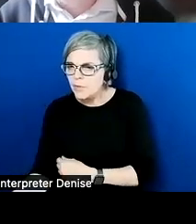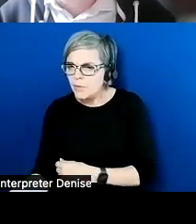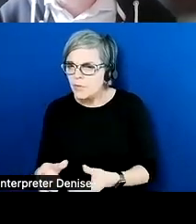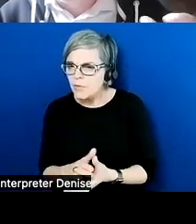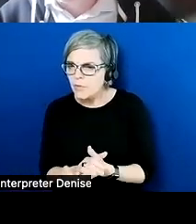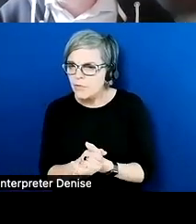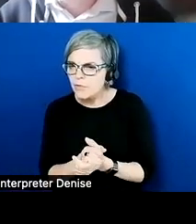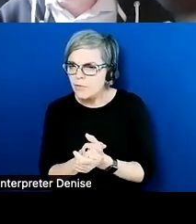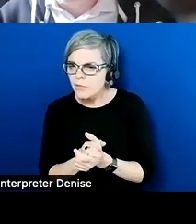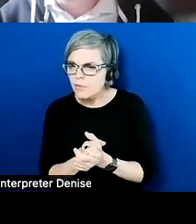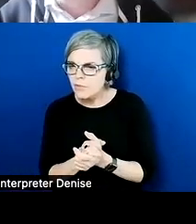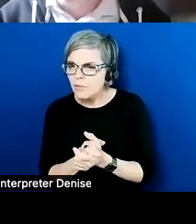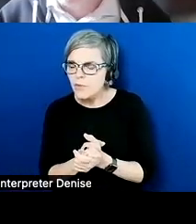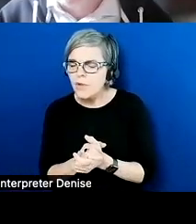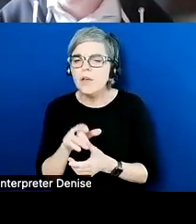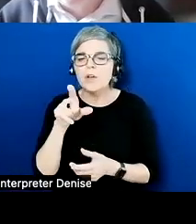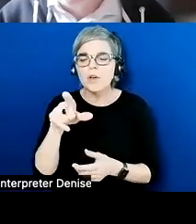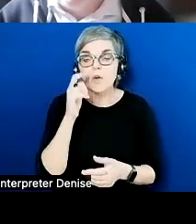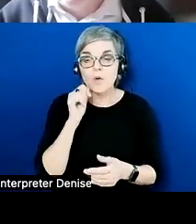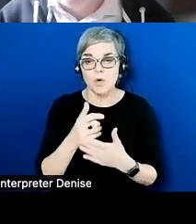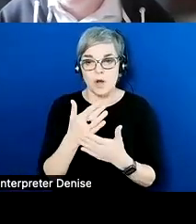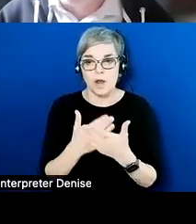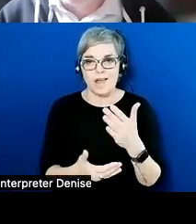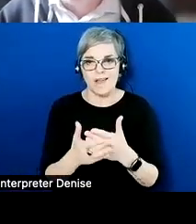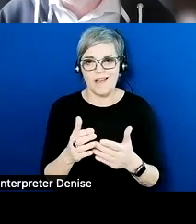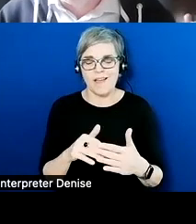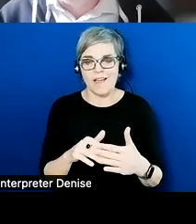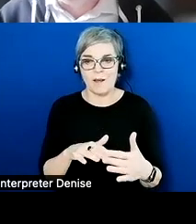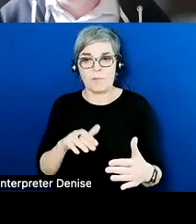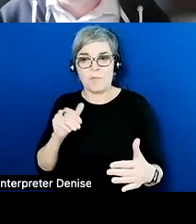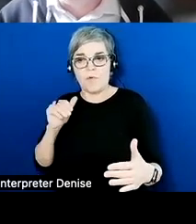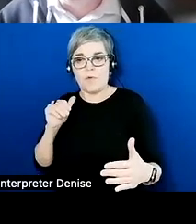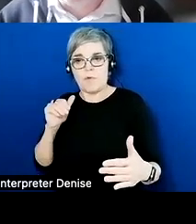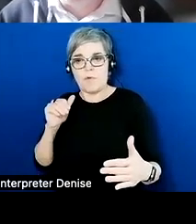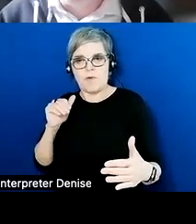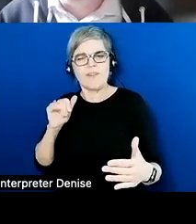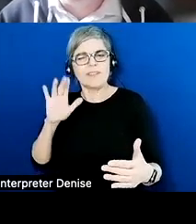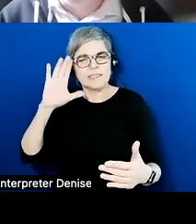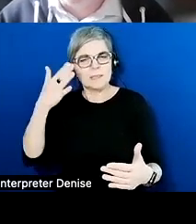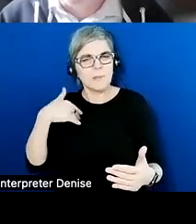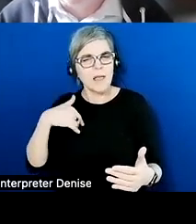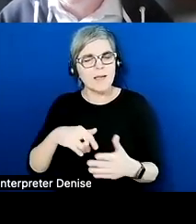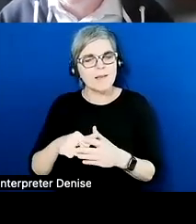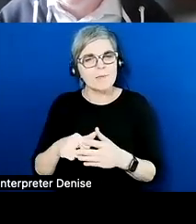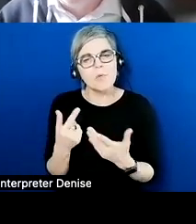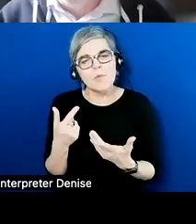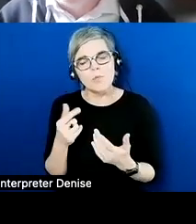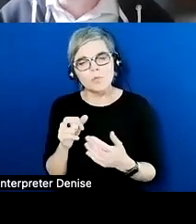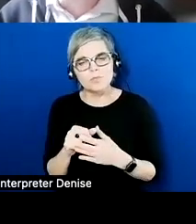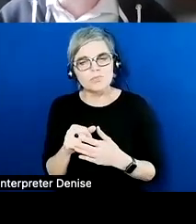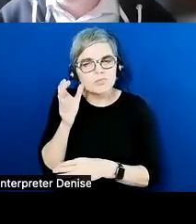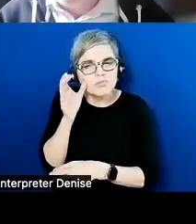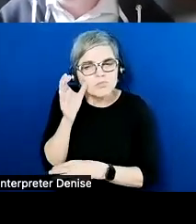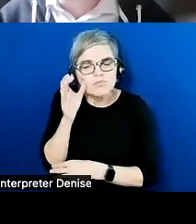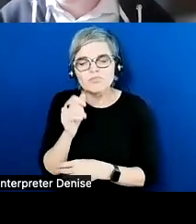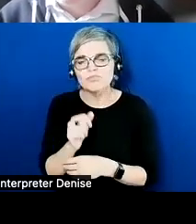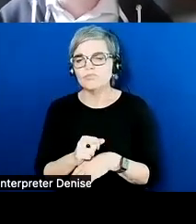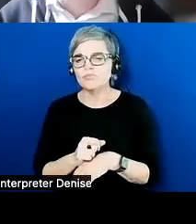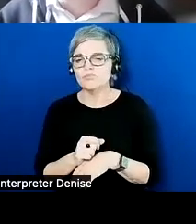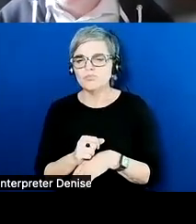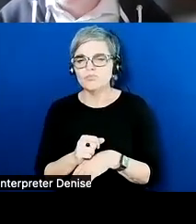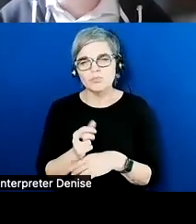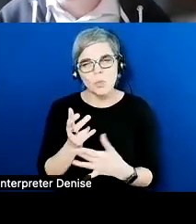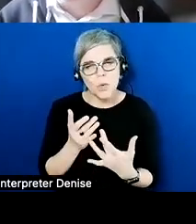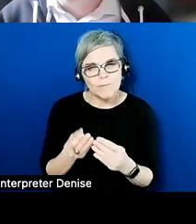in more detail. Yeah, that's a really, really nice observation, actually. Unrushed, wait,